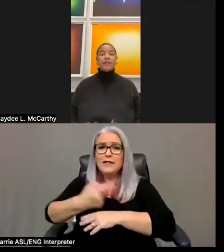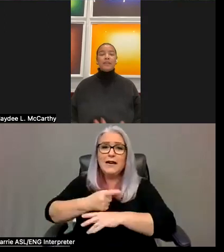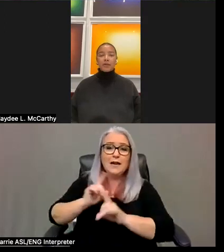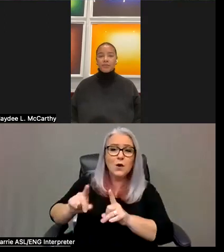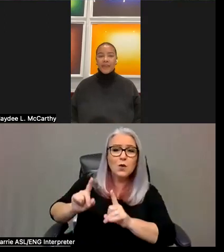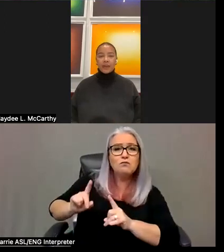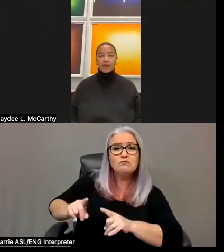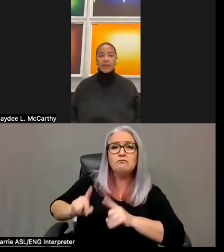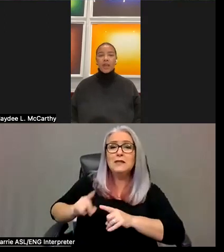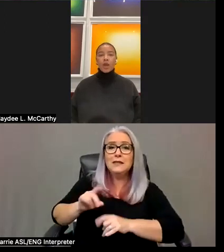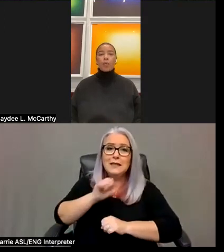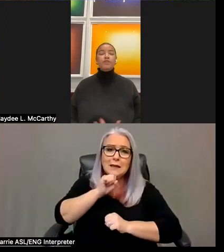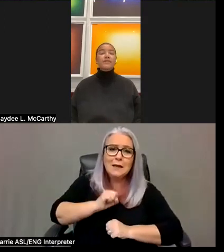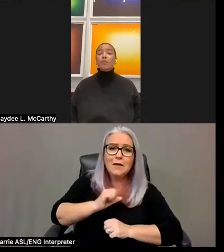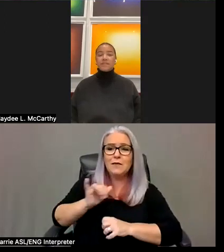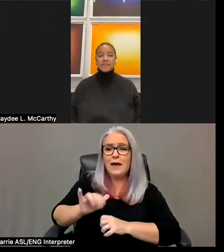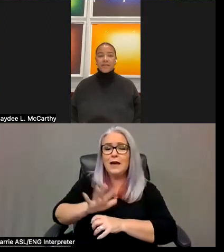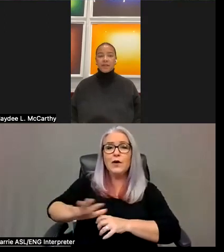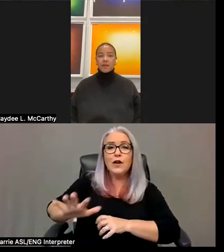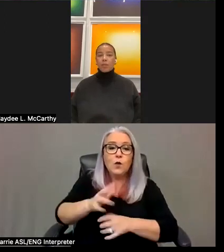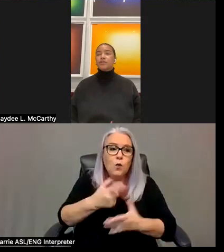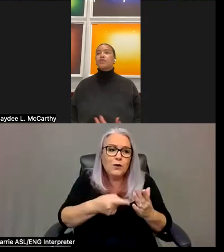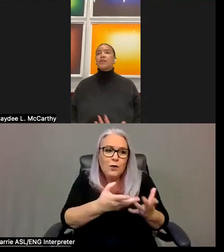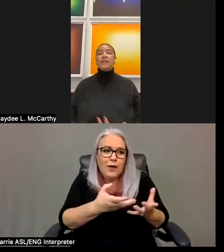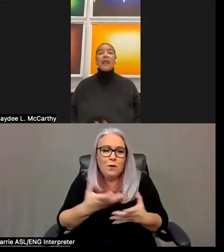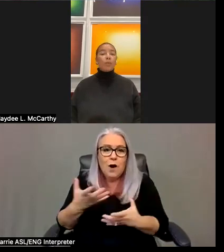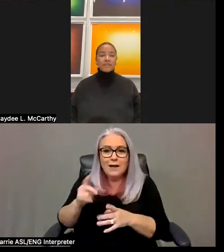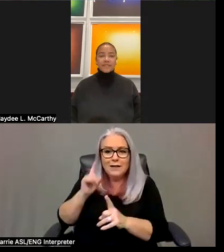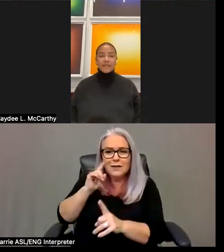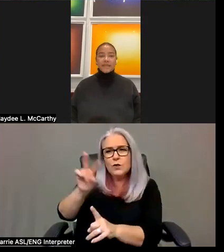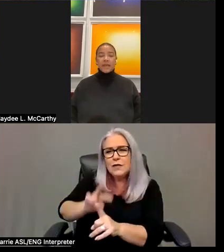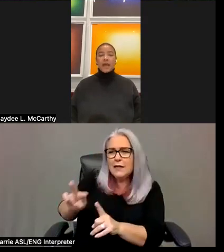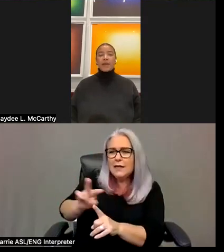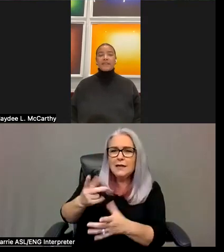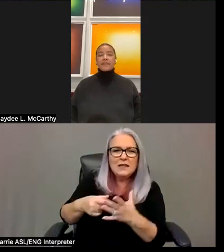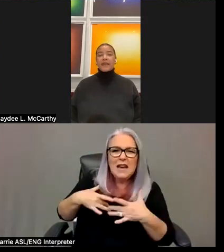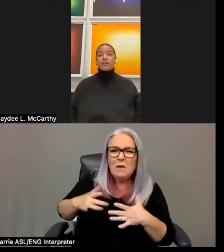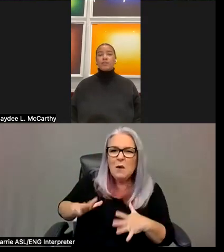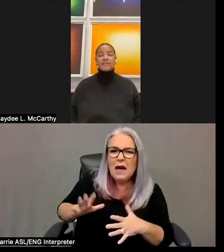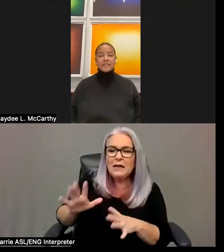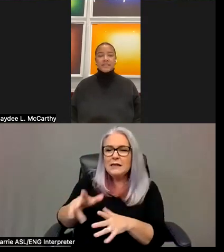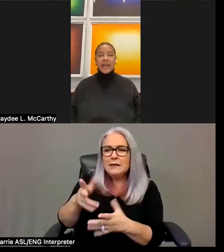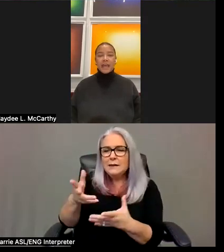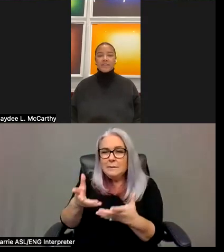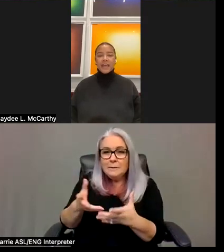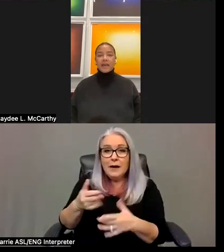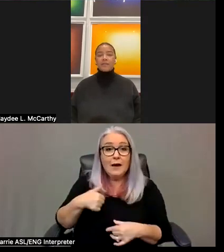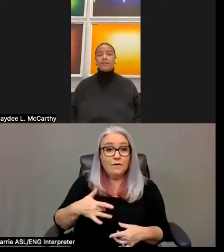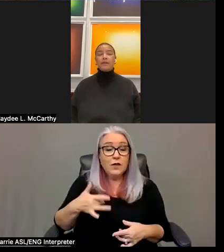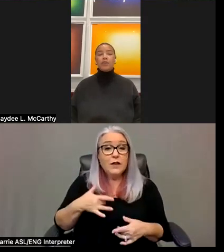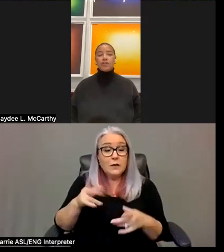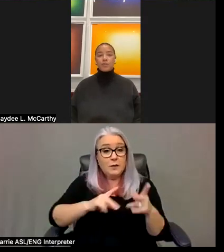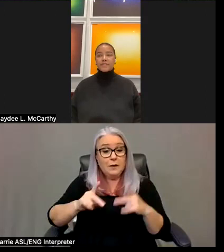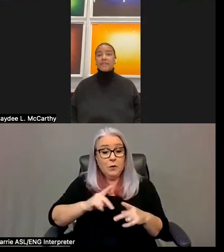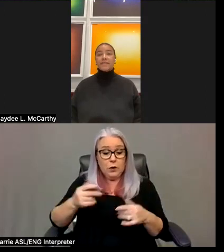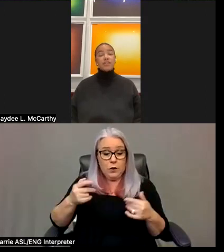the people that love that area. What do they want to see? What do they not want to see? I think that the residents have to have a